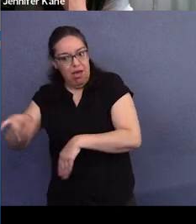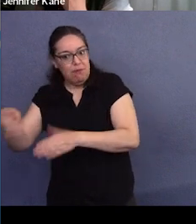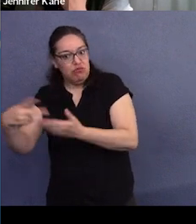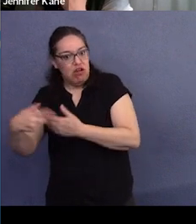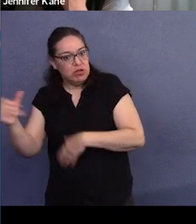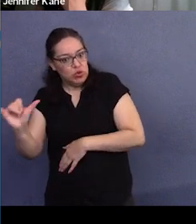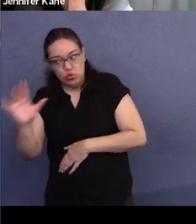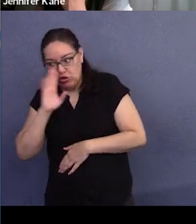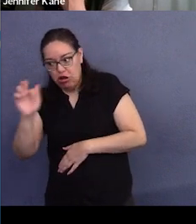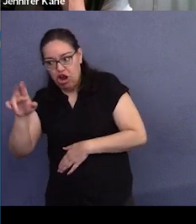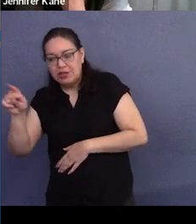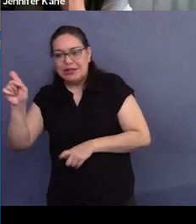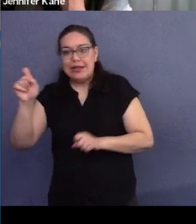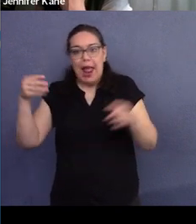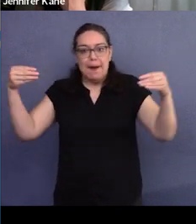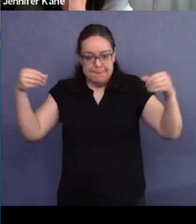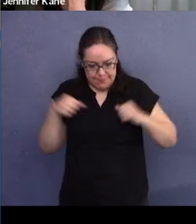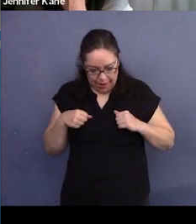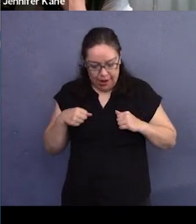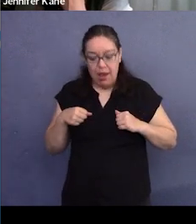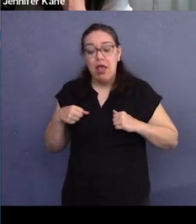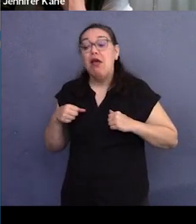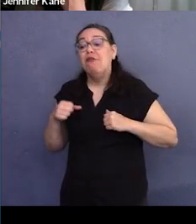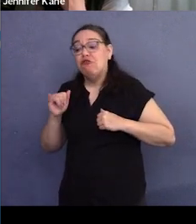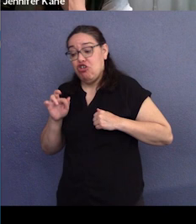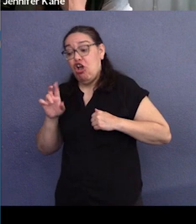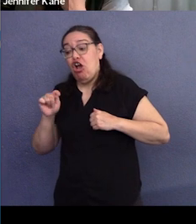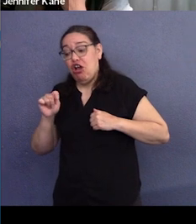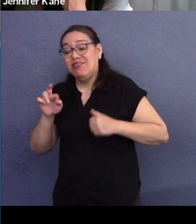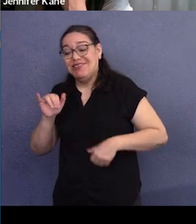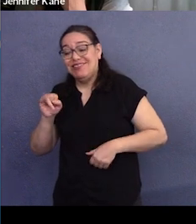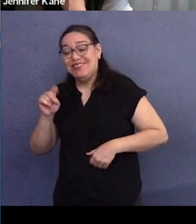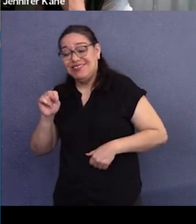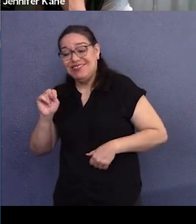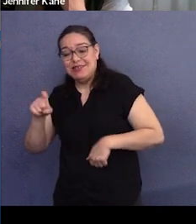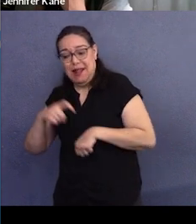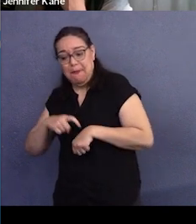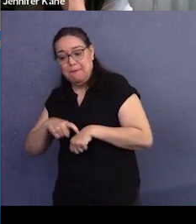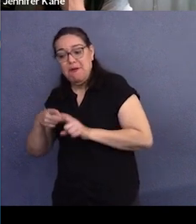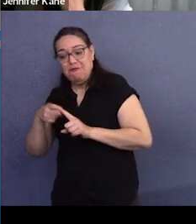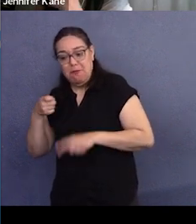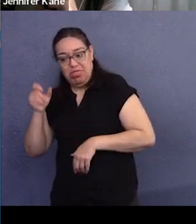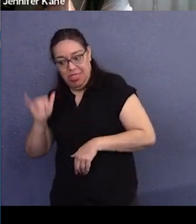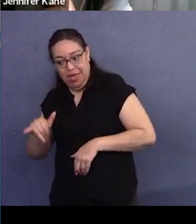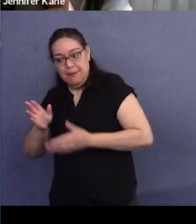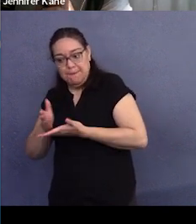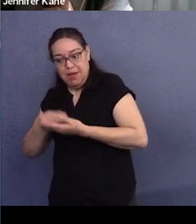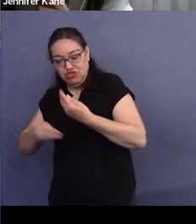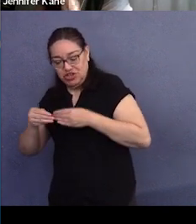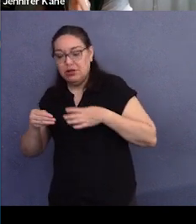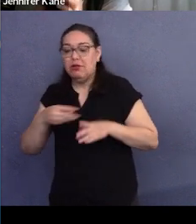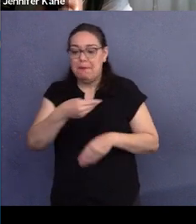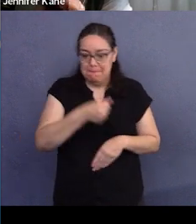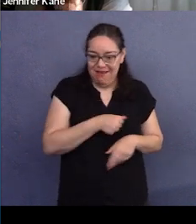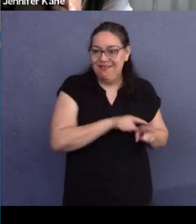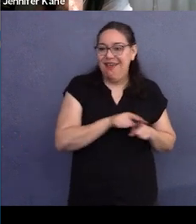would be able to pay herself as an artist, as well as admin, even though it's the same person, and